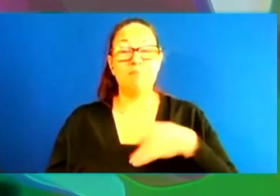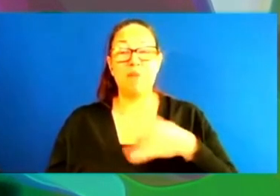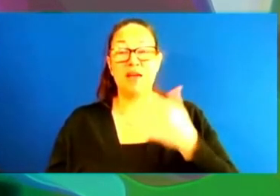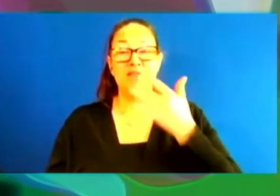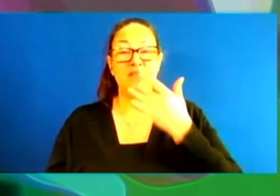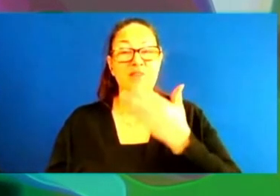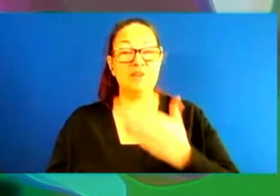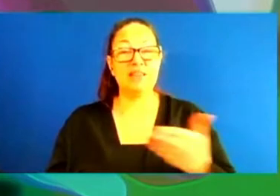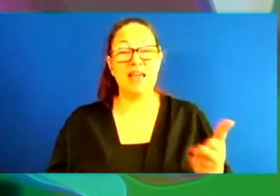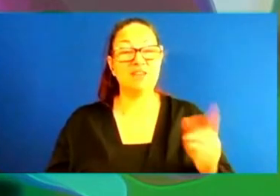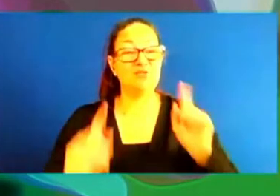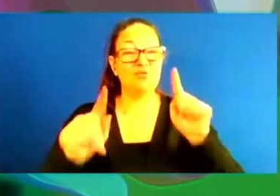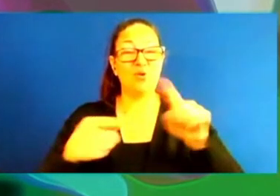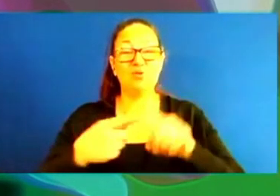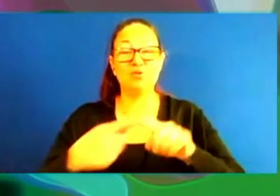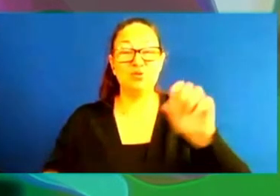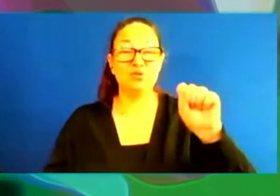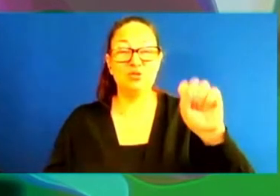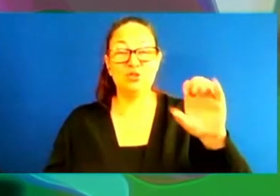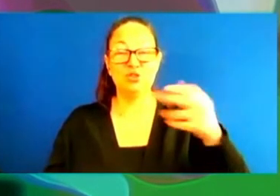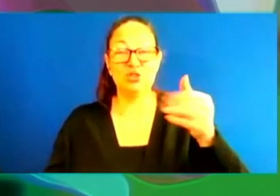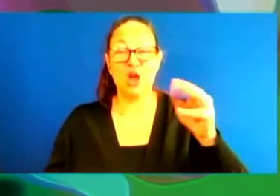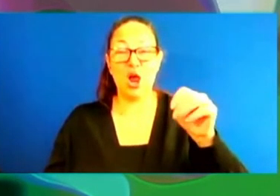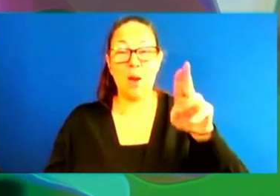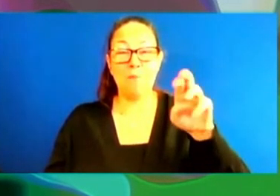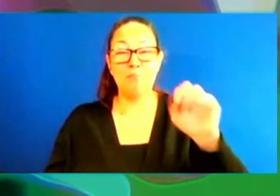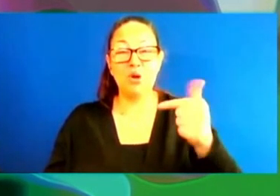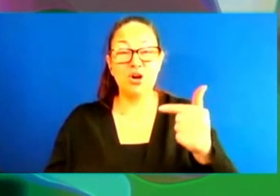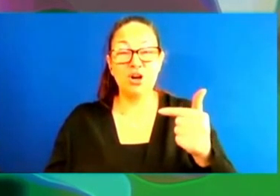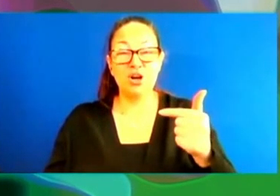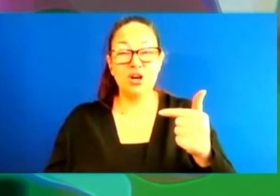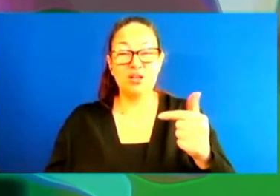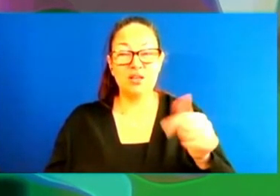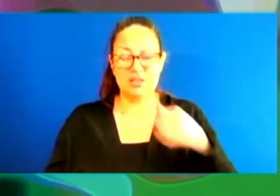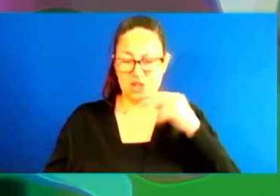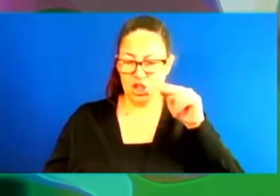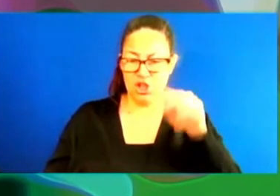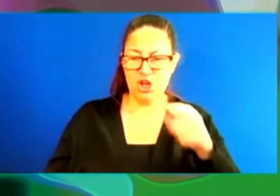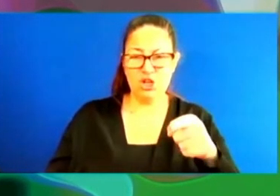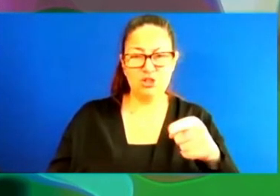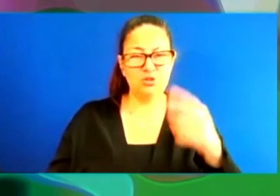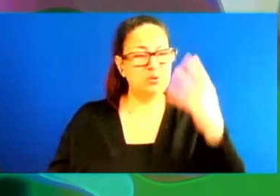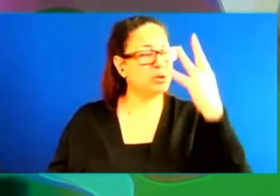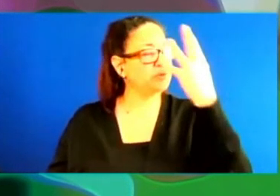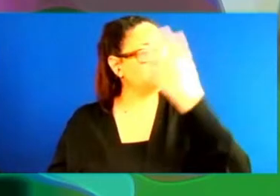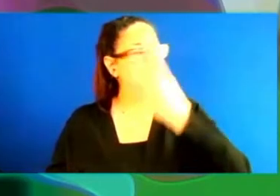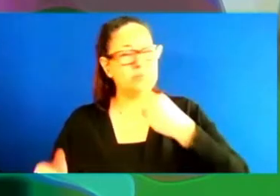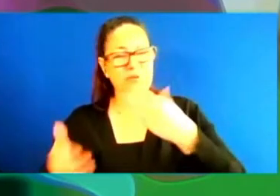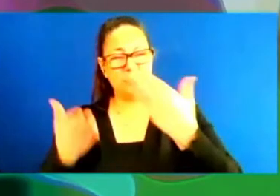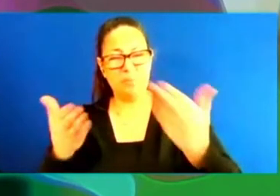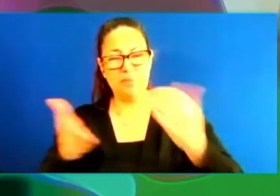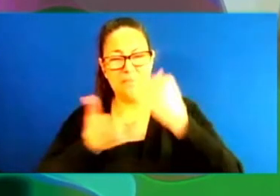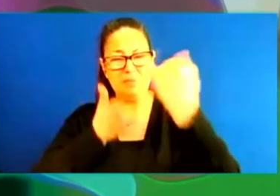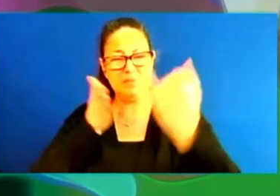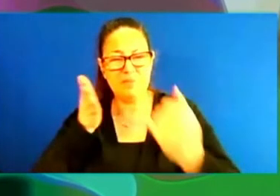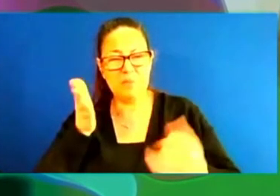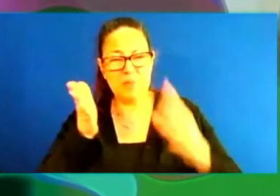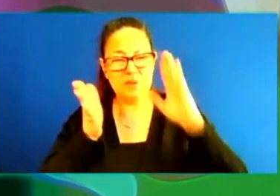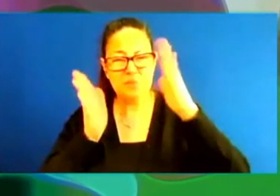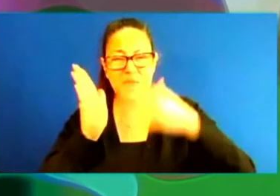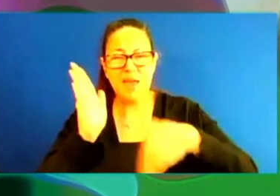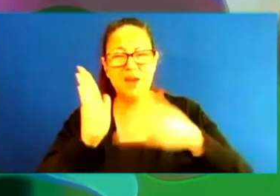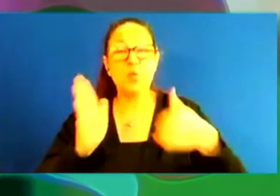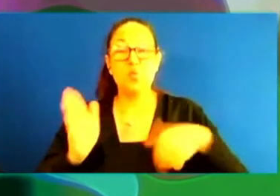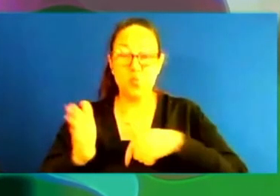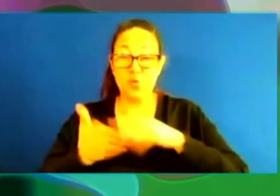you walk through the Schomburg and like Aaron Douglas paintings are like hanging off the walls looking at you, these beautiful silhouettes he painted, right? I mean, we're part of that